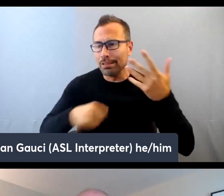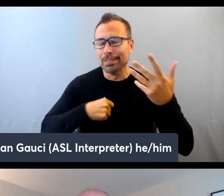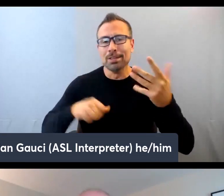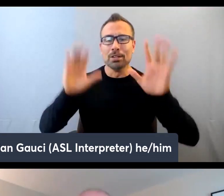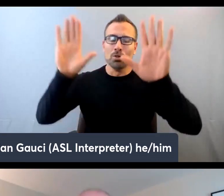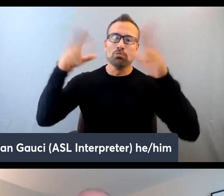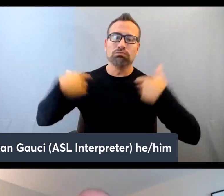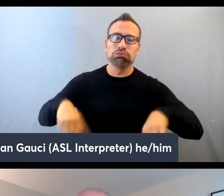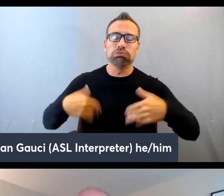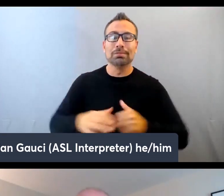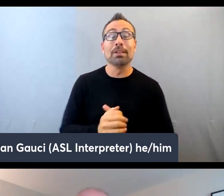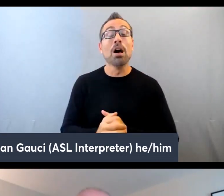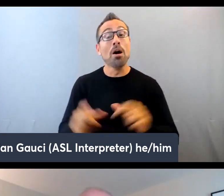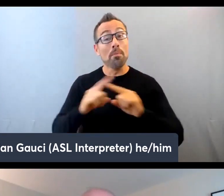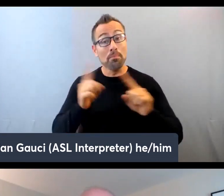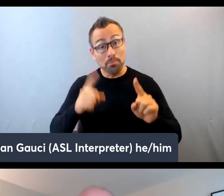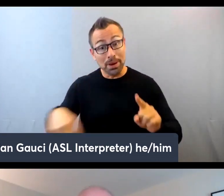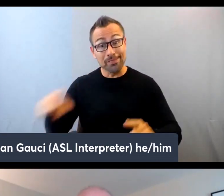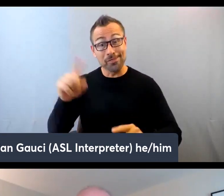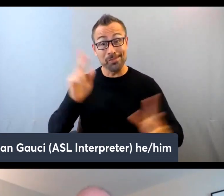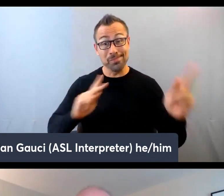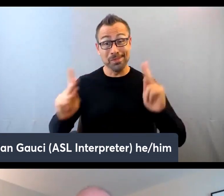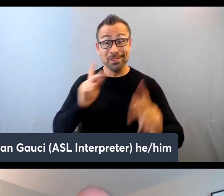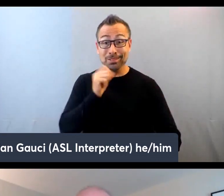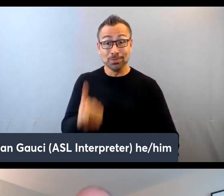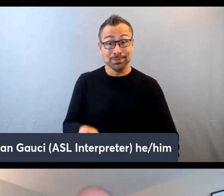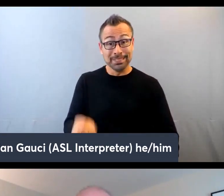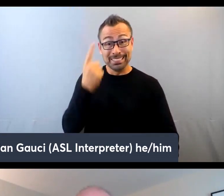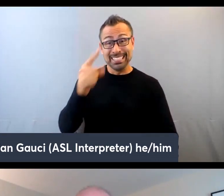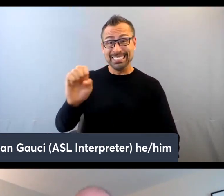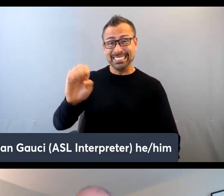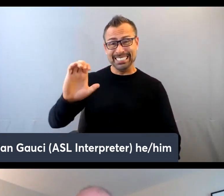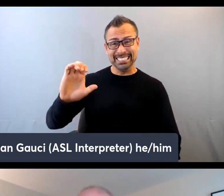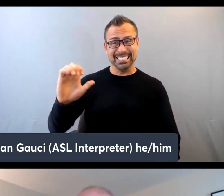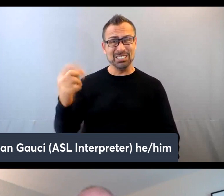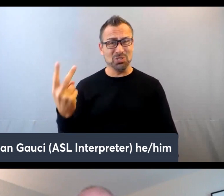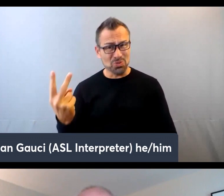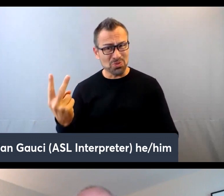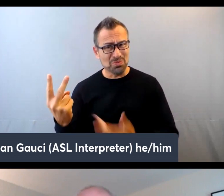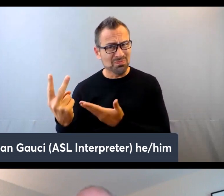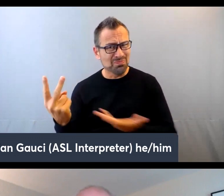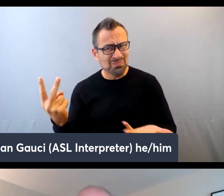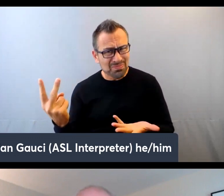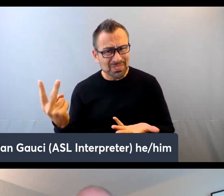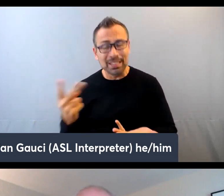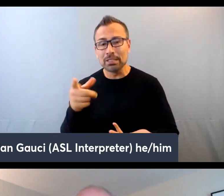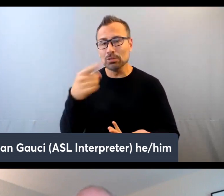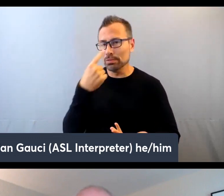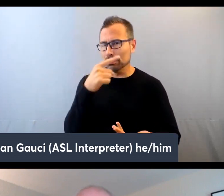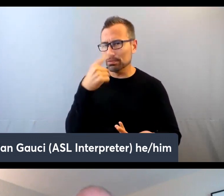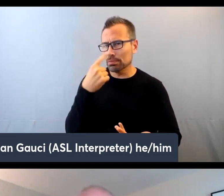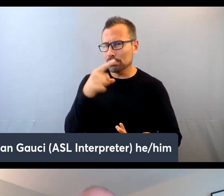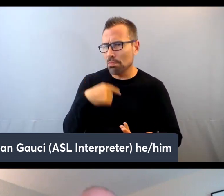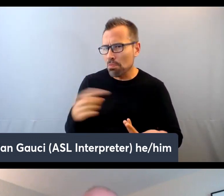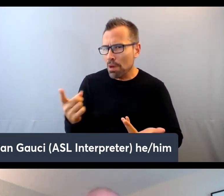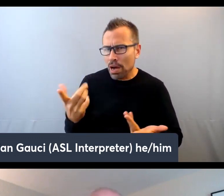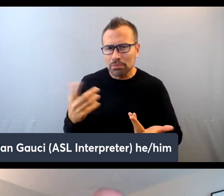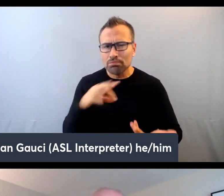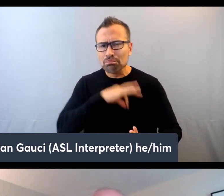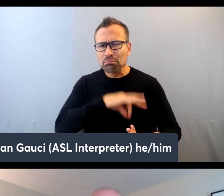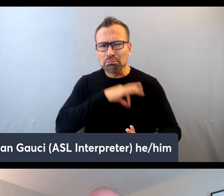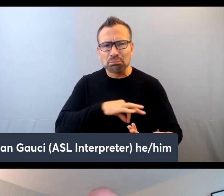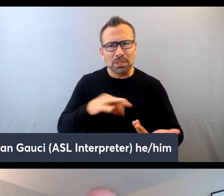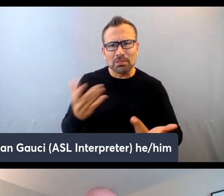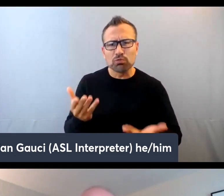But for the folks who don't really, might not understand, what EC2 provides, and so could you talk a little bit about what are the benefits